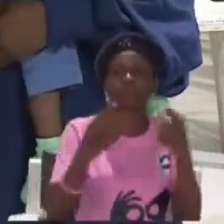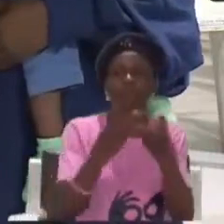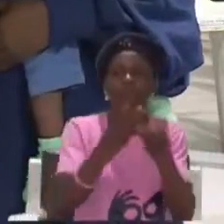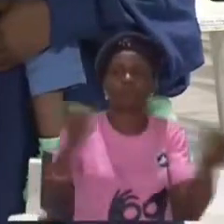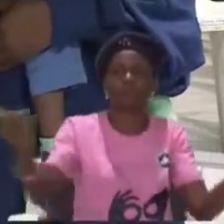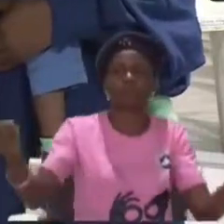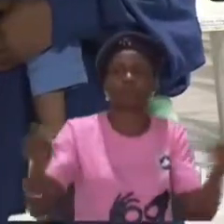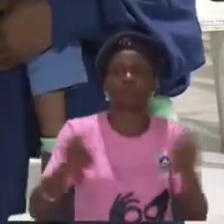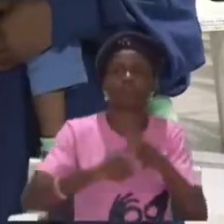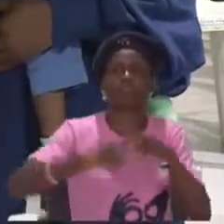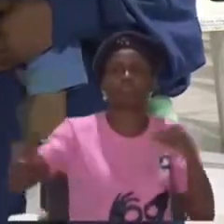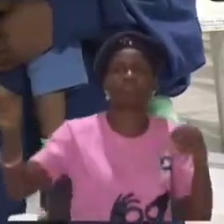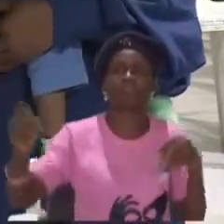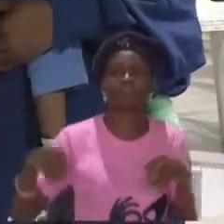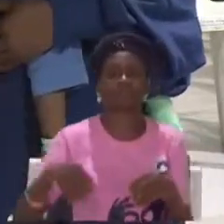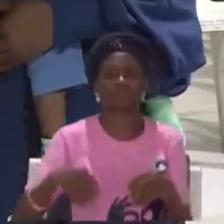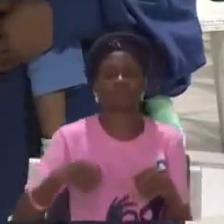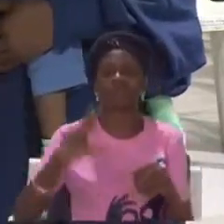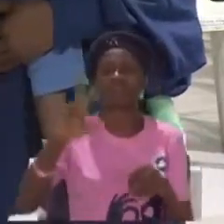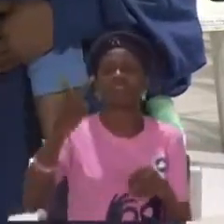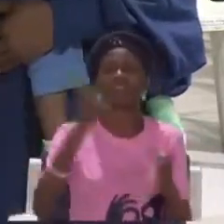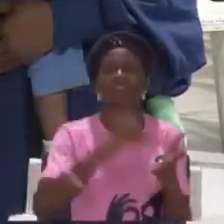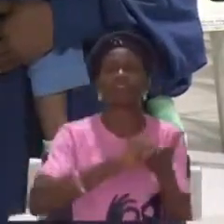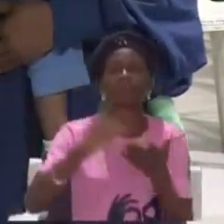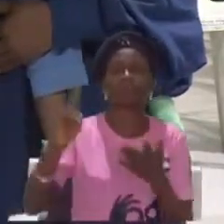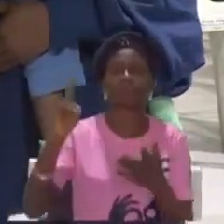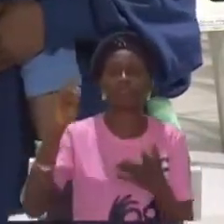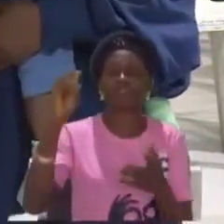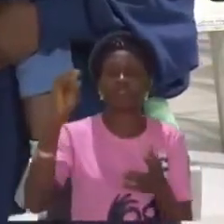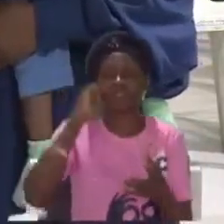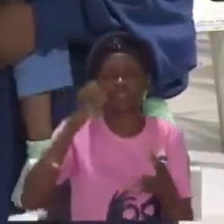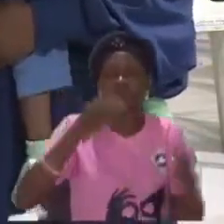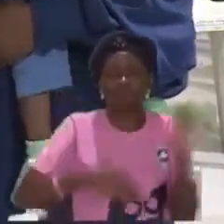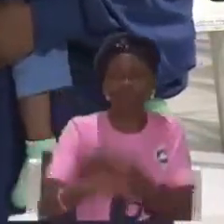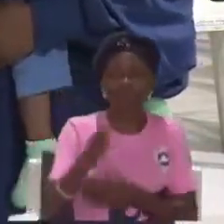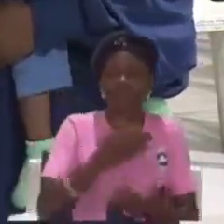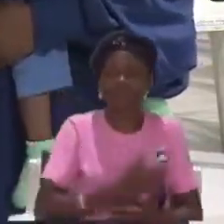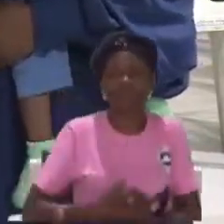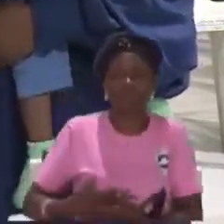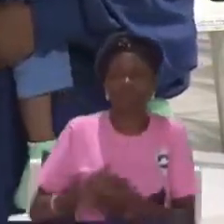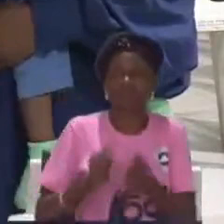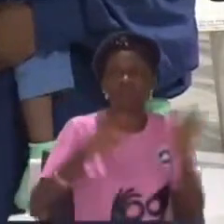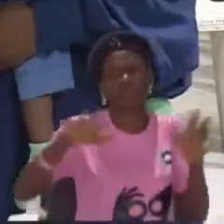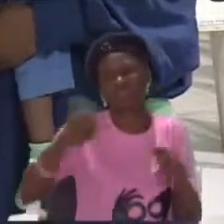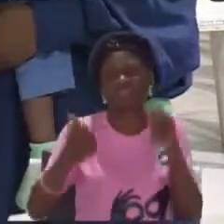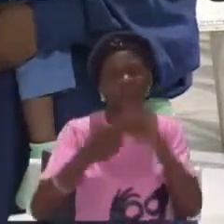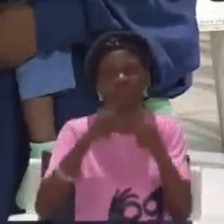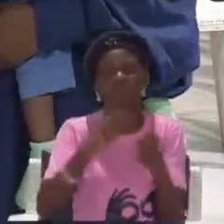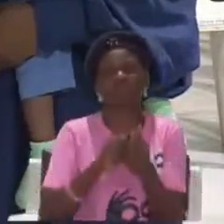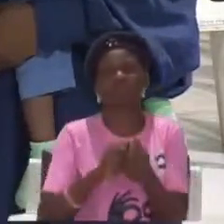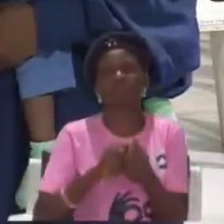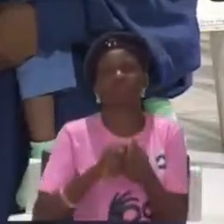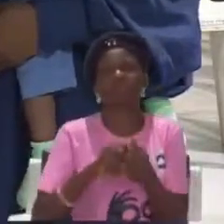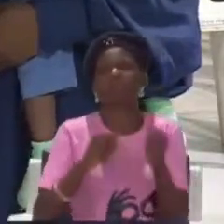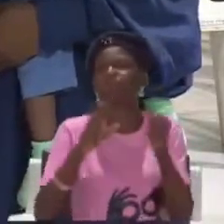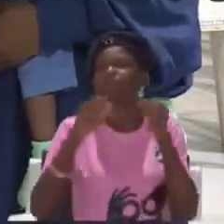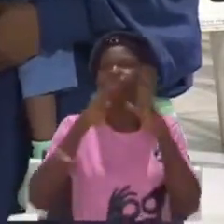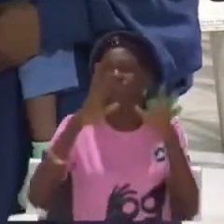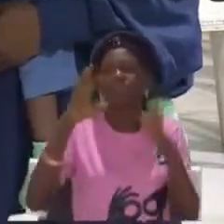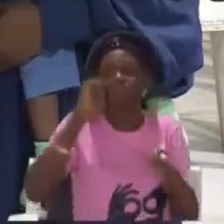gone. Second week, I gave birth to these babies without any complication.